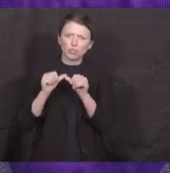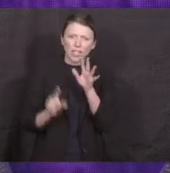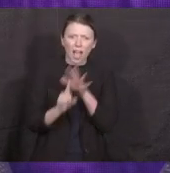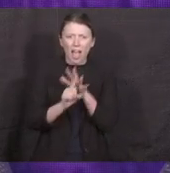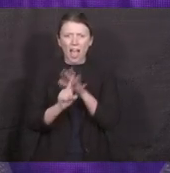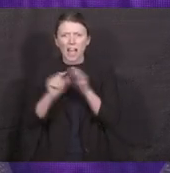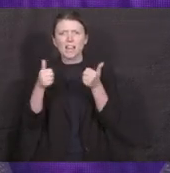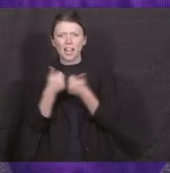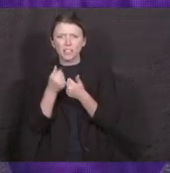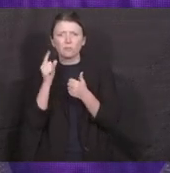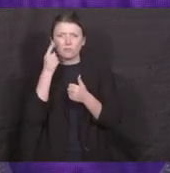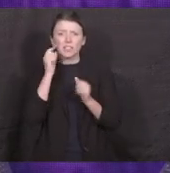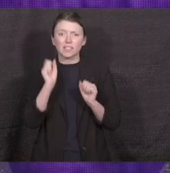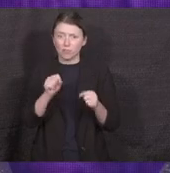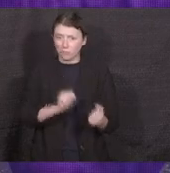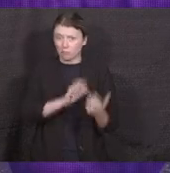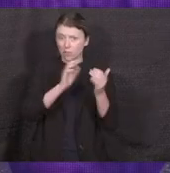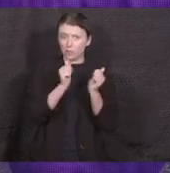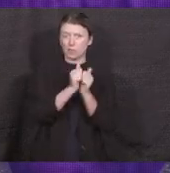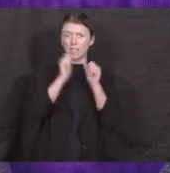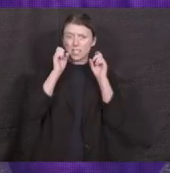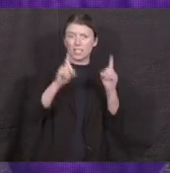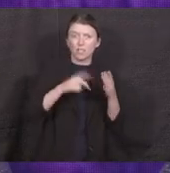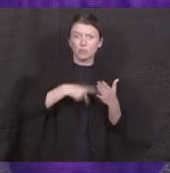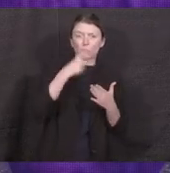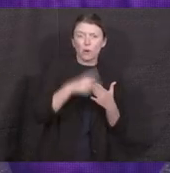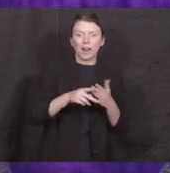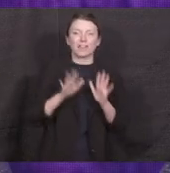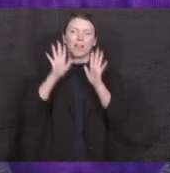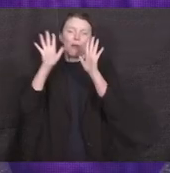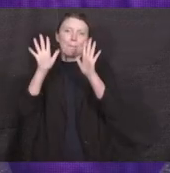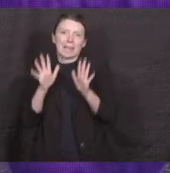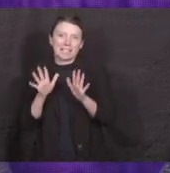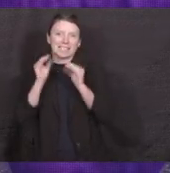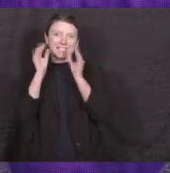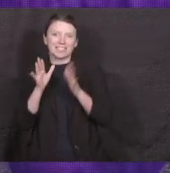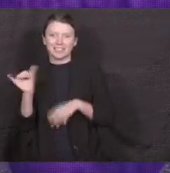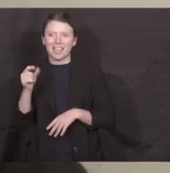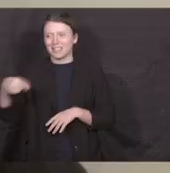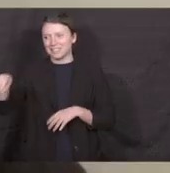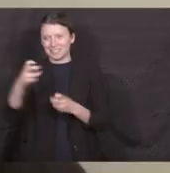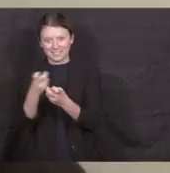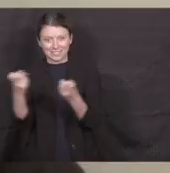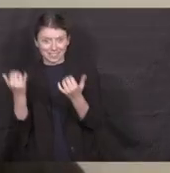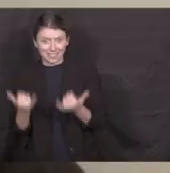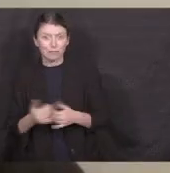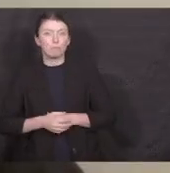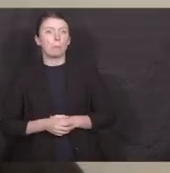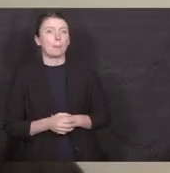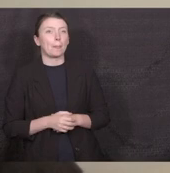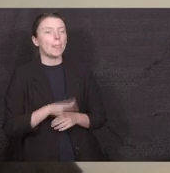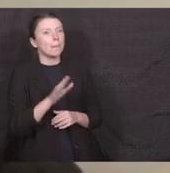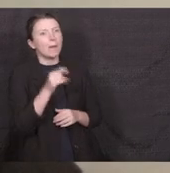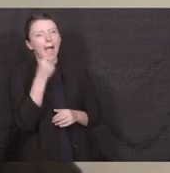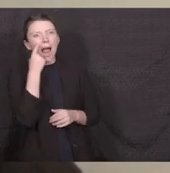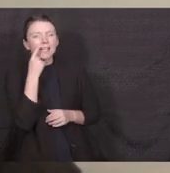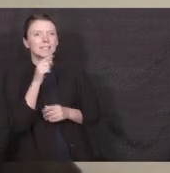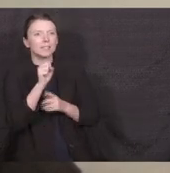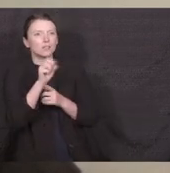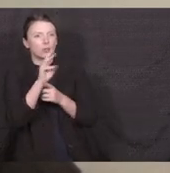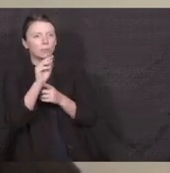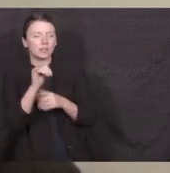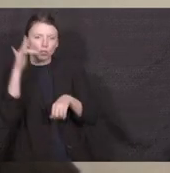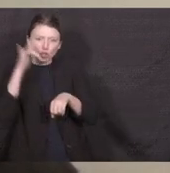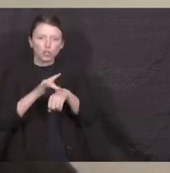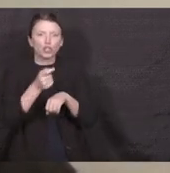be addressed through education programs and through incredible teachers like those that we have here today? Well, I think Sumi actually touched on